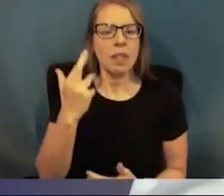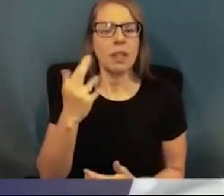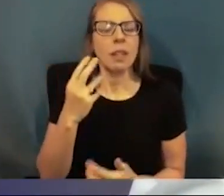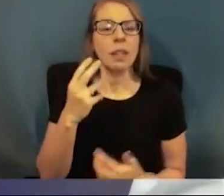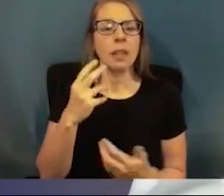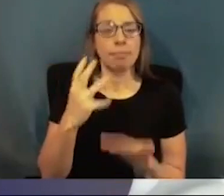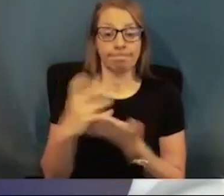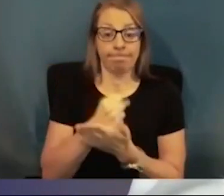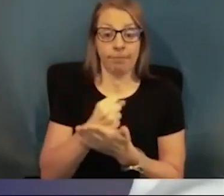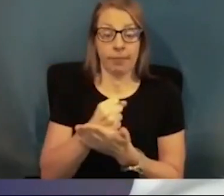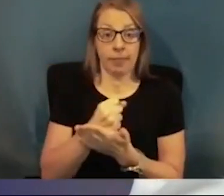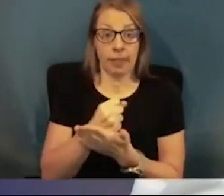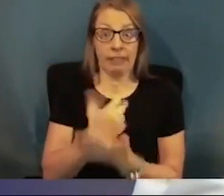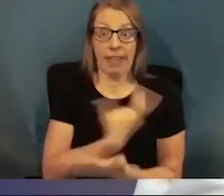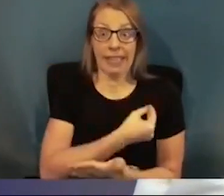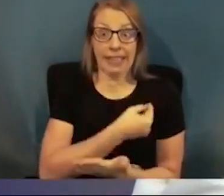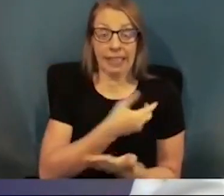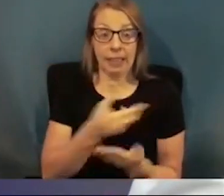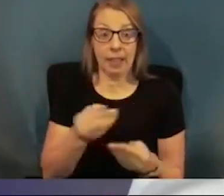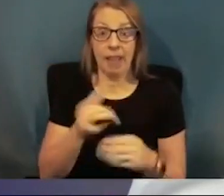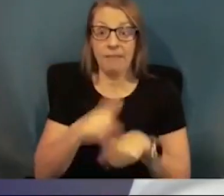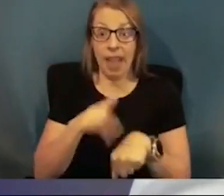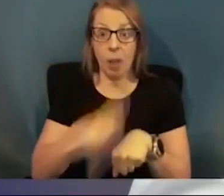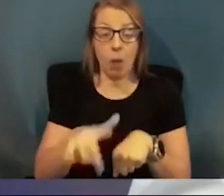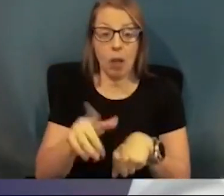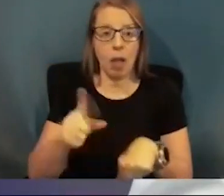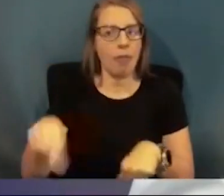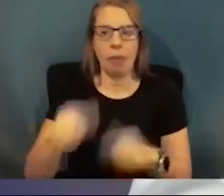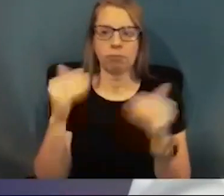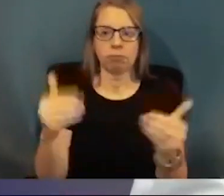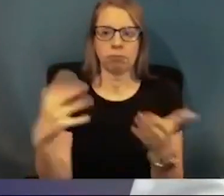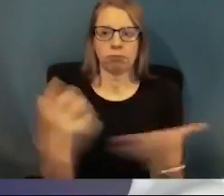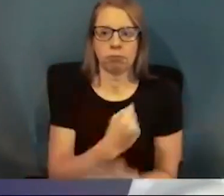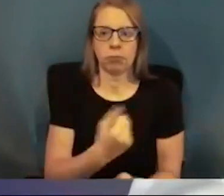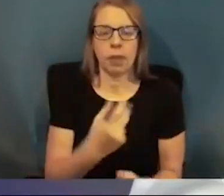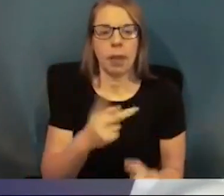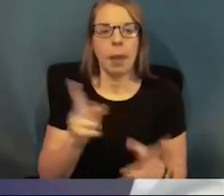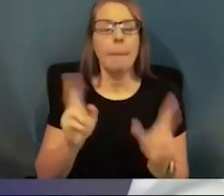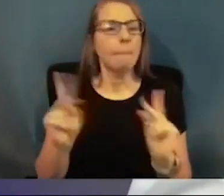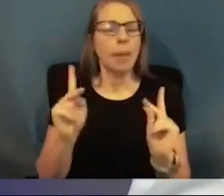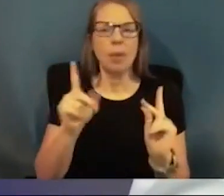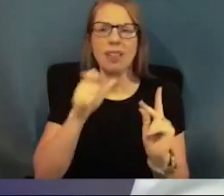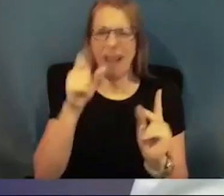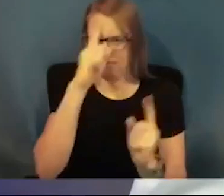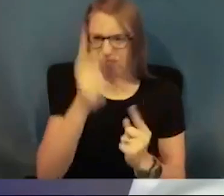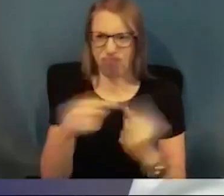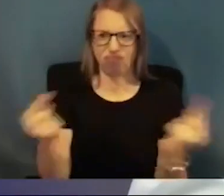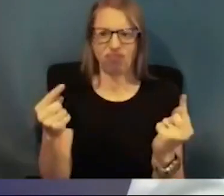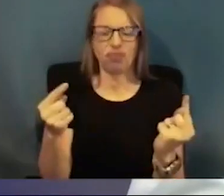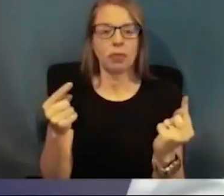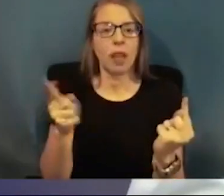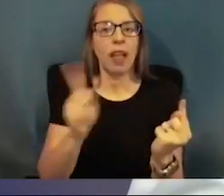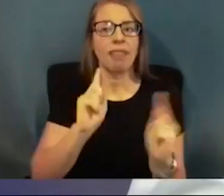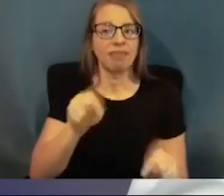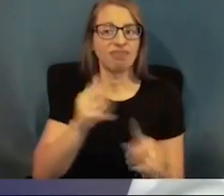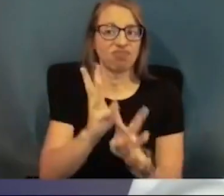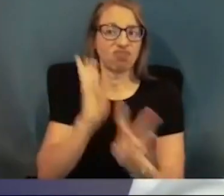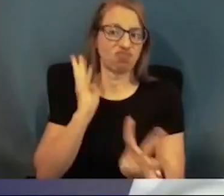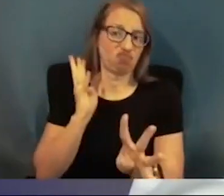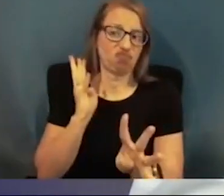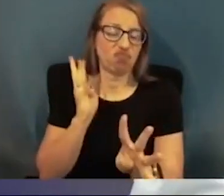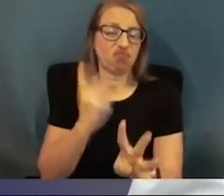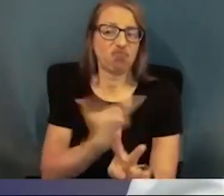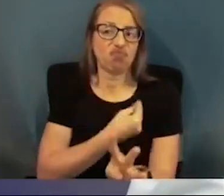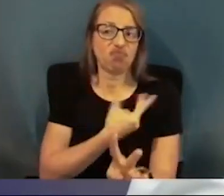let's all get vaccinated, people didn't object. They came and they stood in line and they got their vaccine,